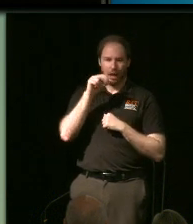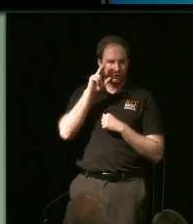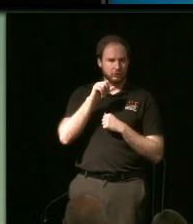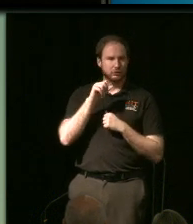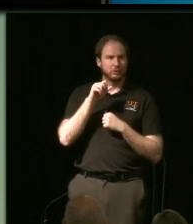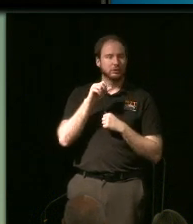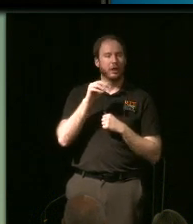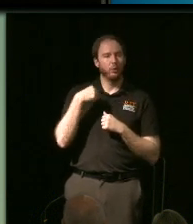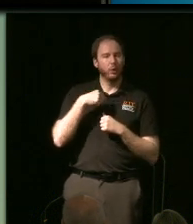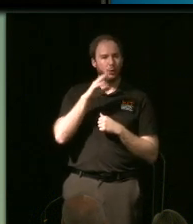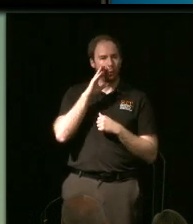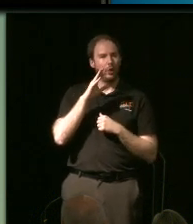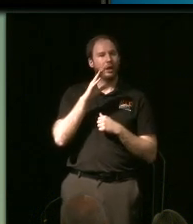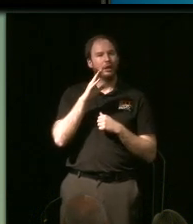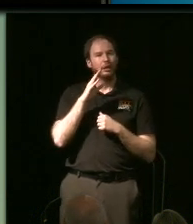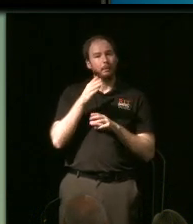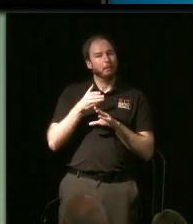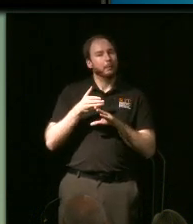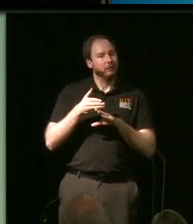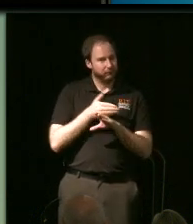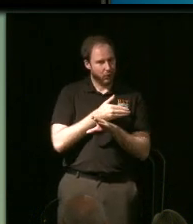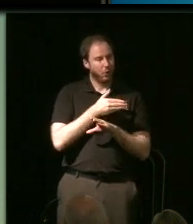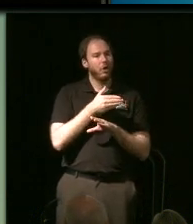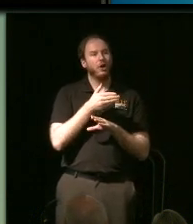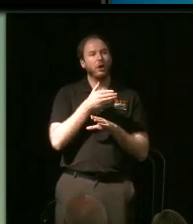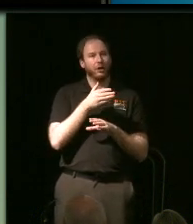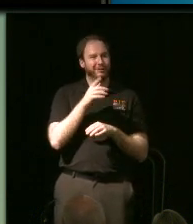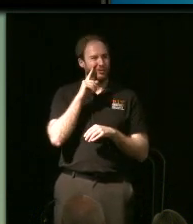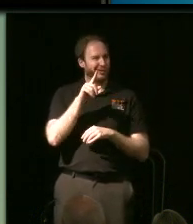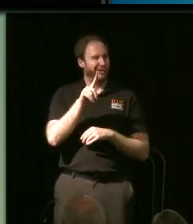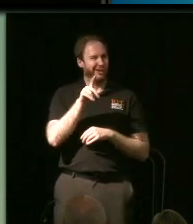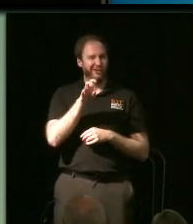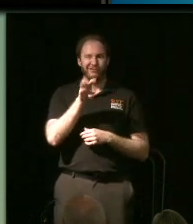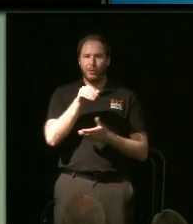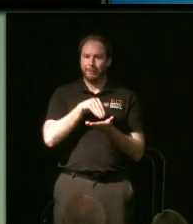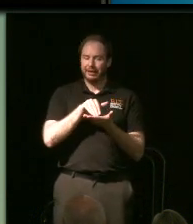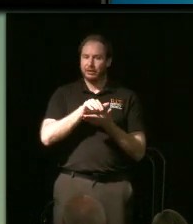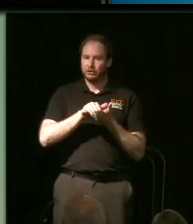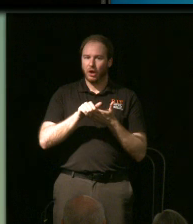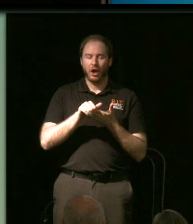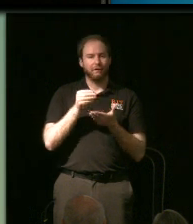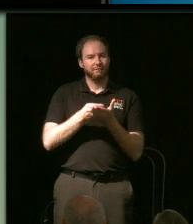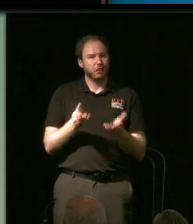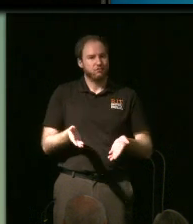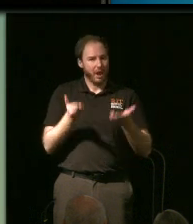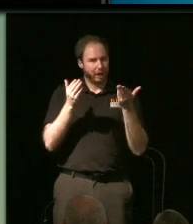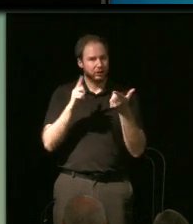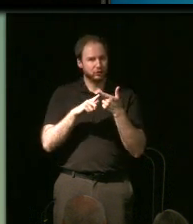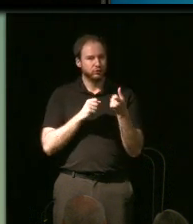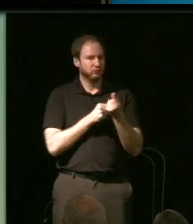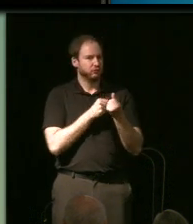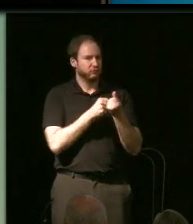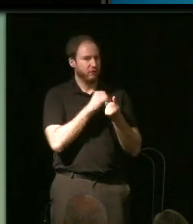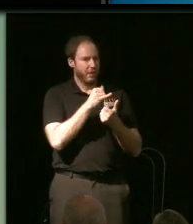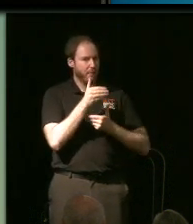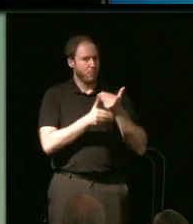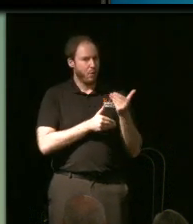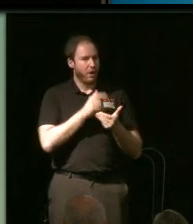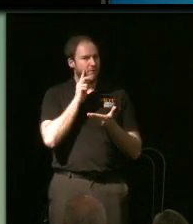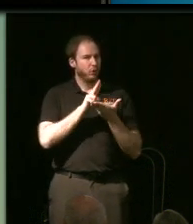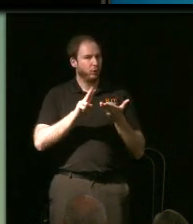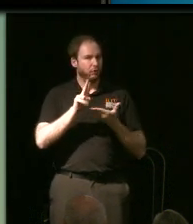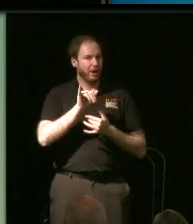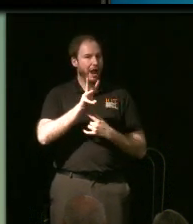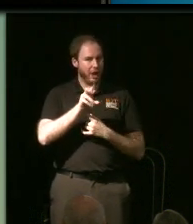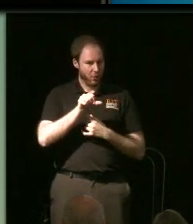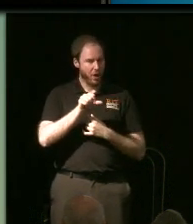And we do that with philanthropy. And over $140 million has been raised in the last 10 years to drive this process at the University of Iowa.